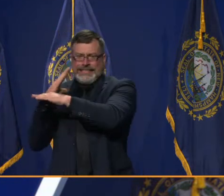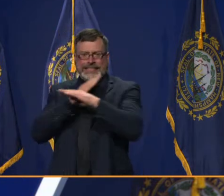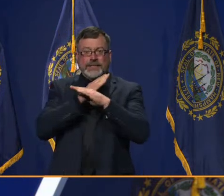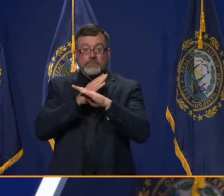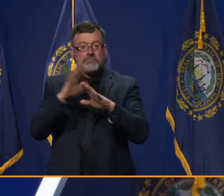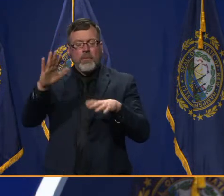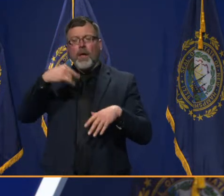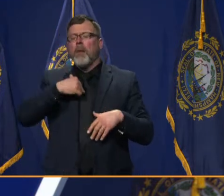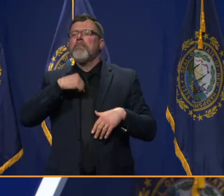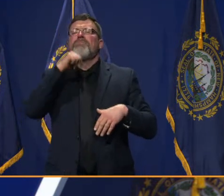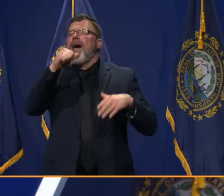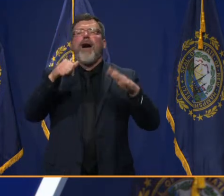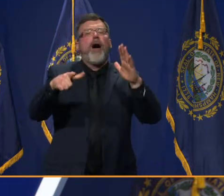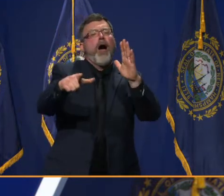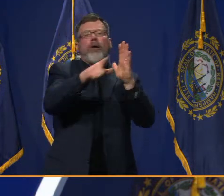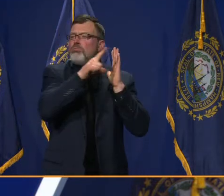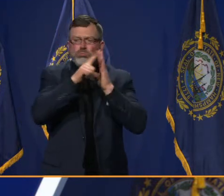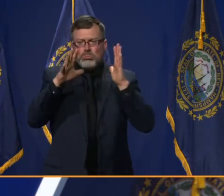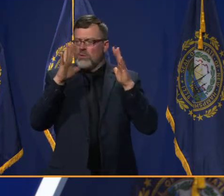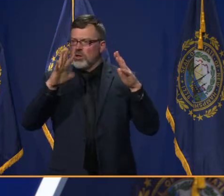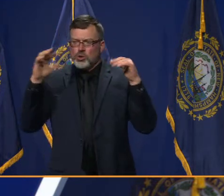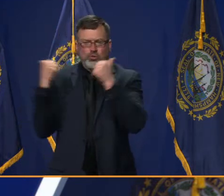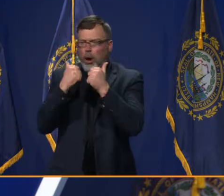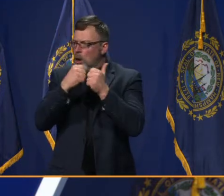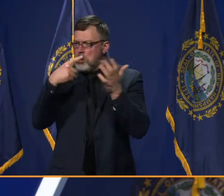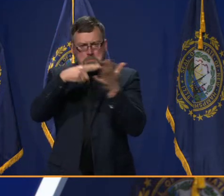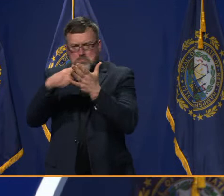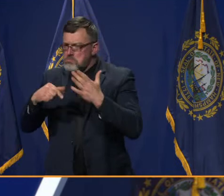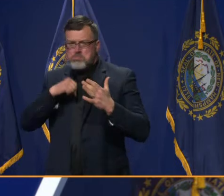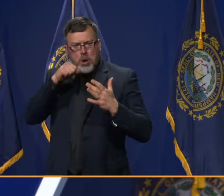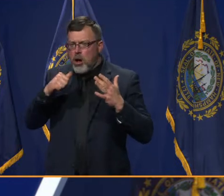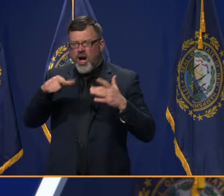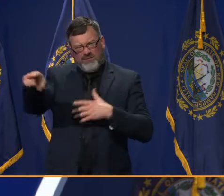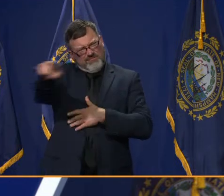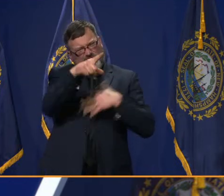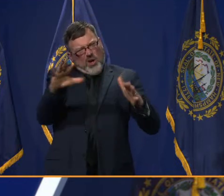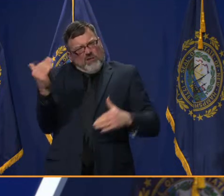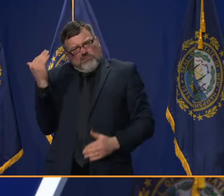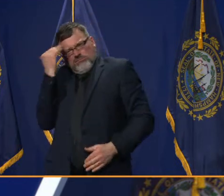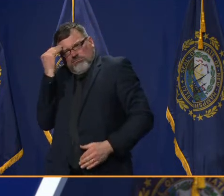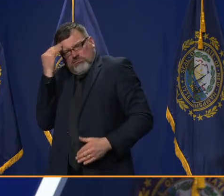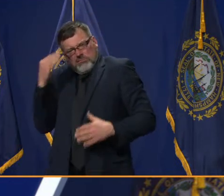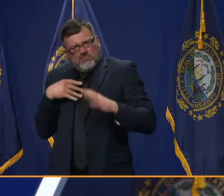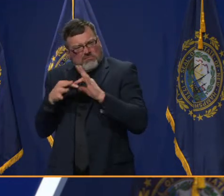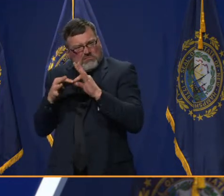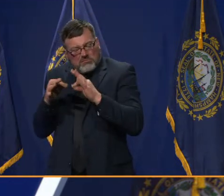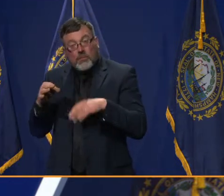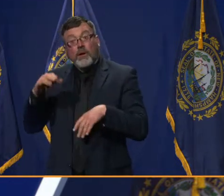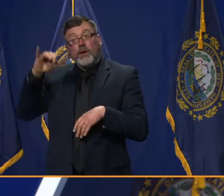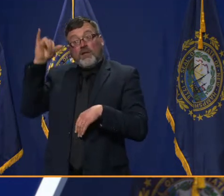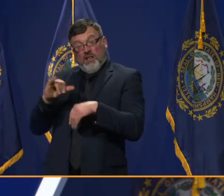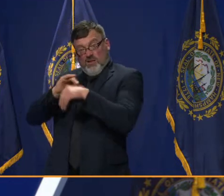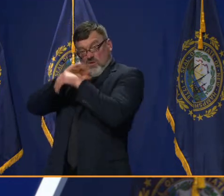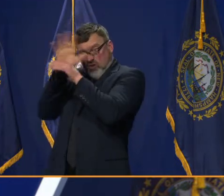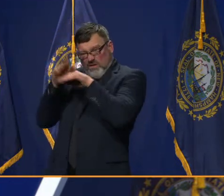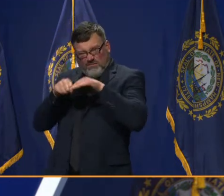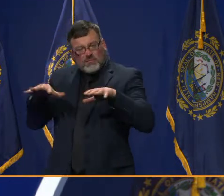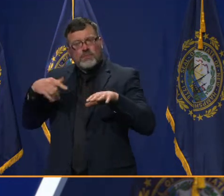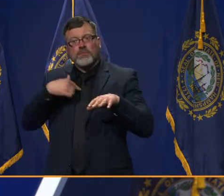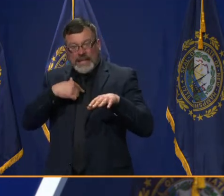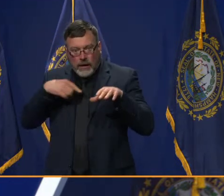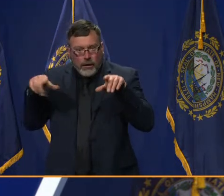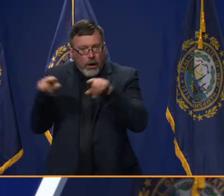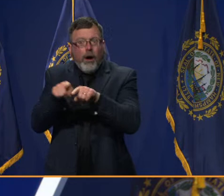in 2020. You know them. Aside from the COVID crisis, we dealt with a presidential impeachment trial,